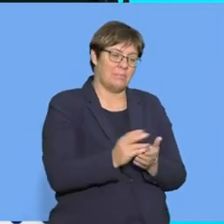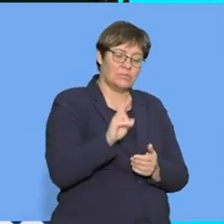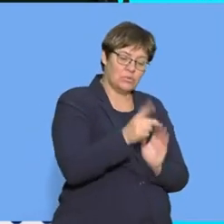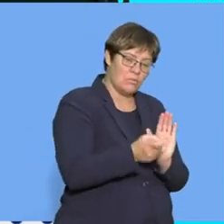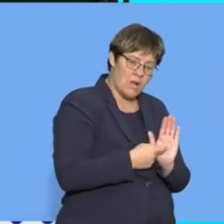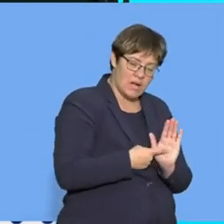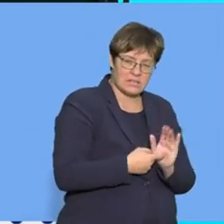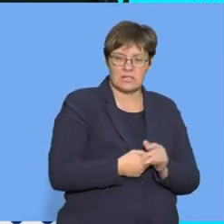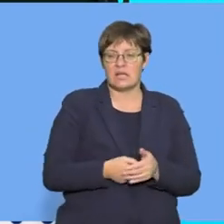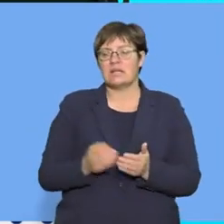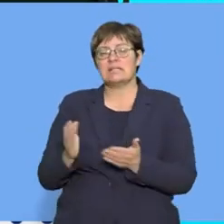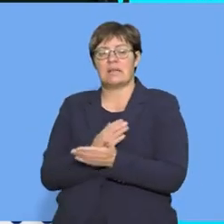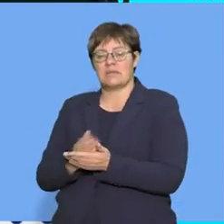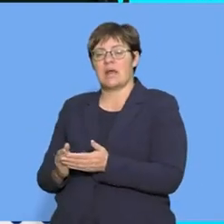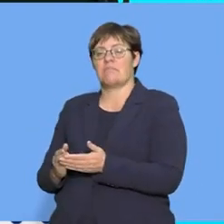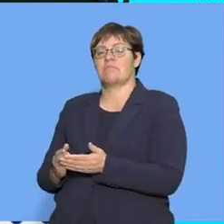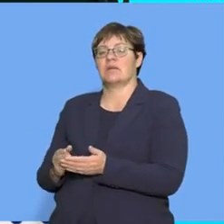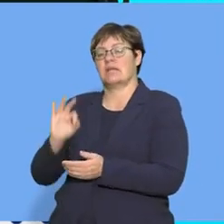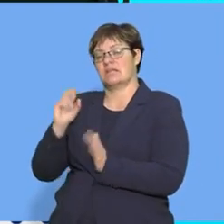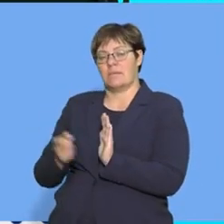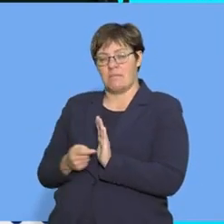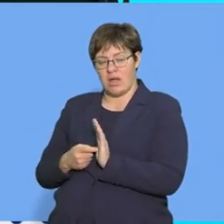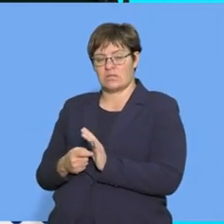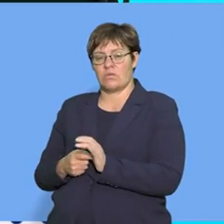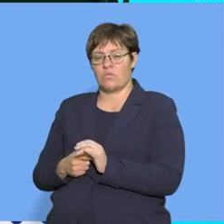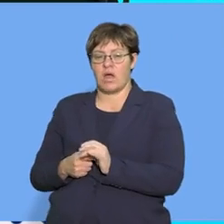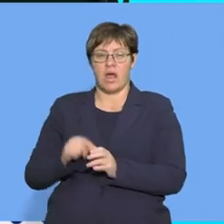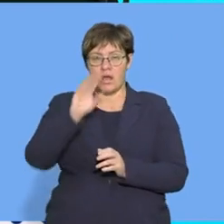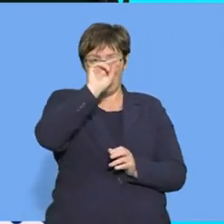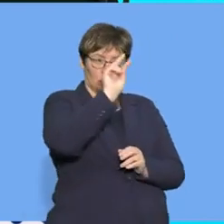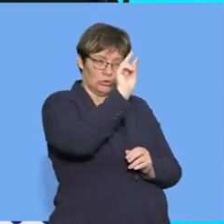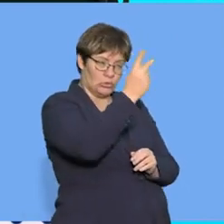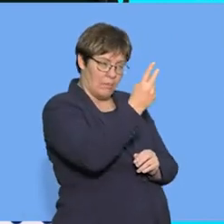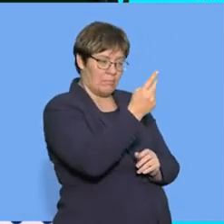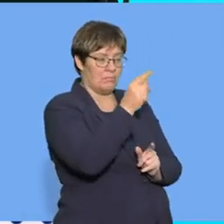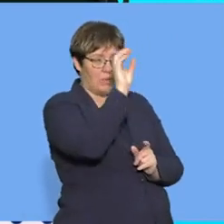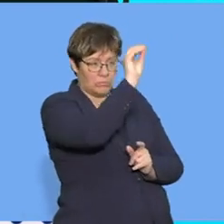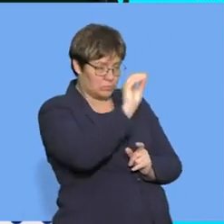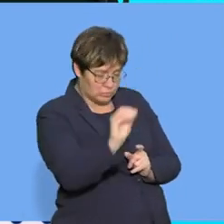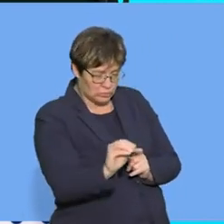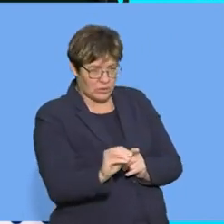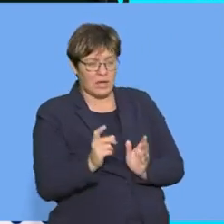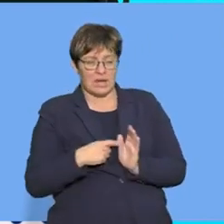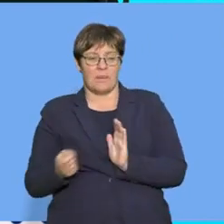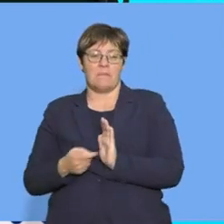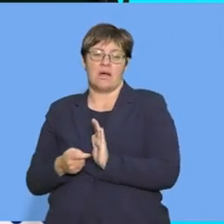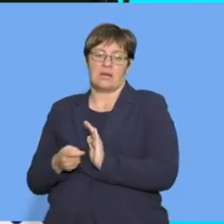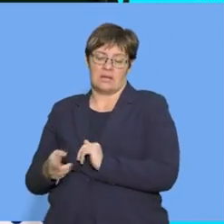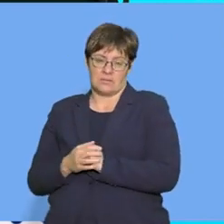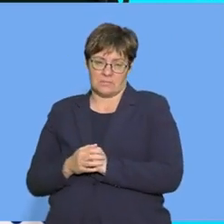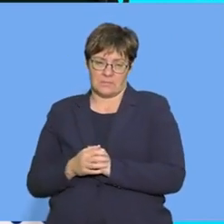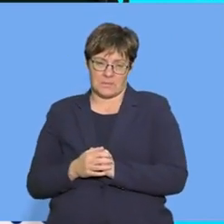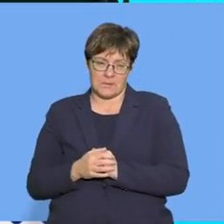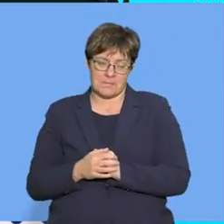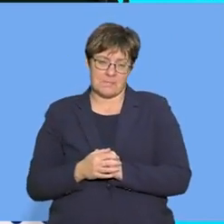for the swapping and the final answer, or 3 marks for the swapping of the interchanging of the variables, the simplifying or